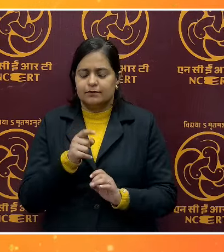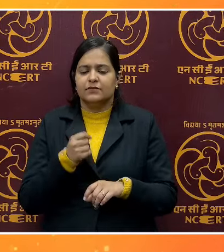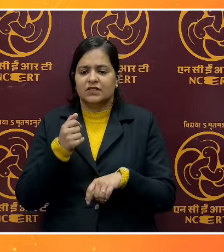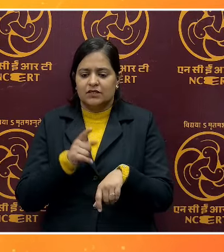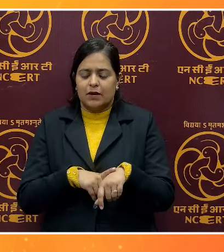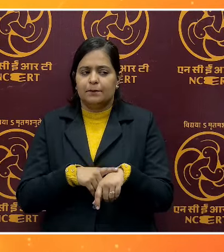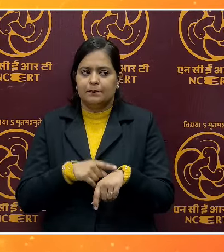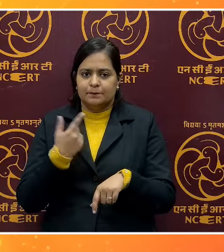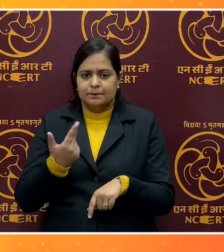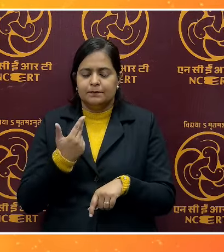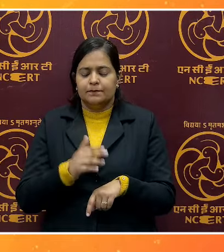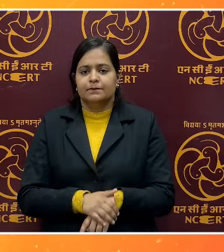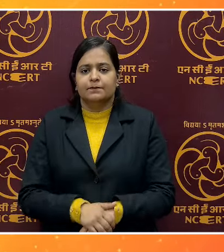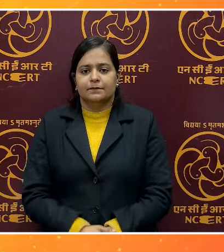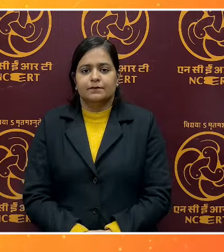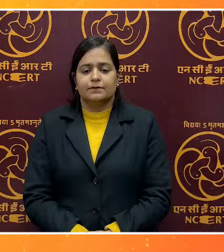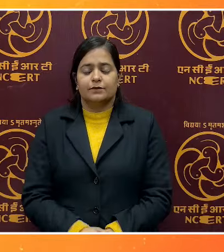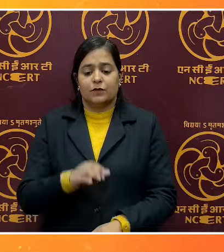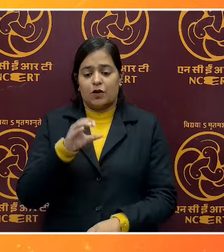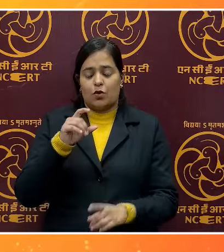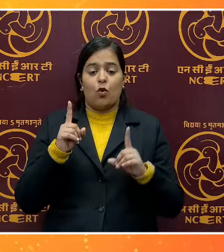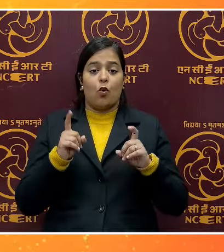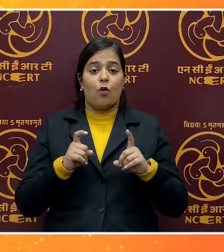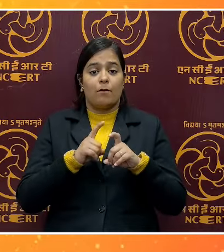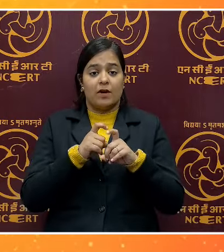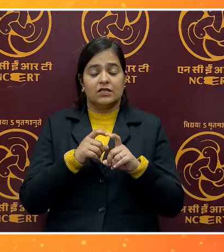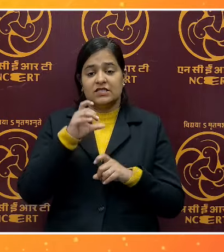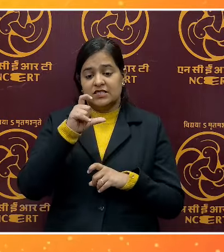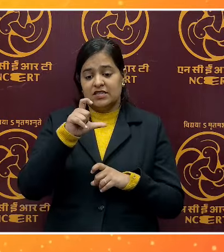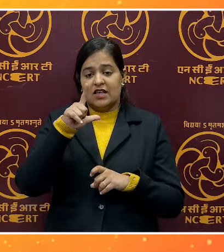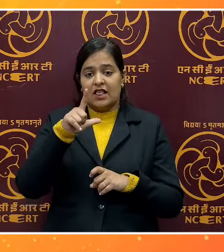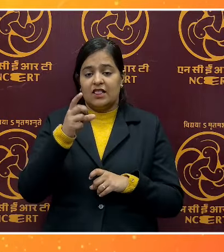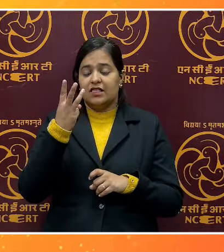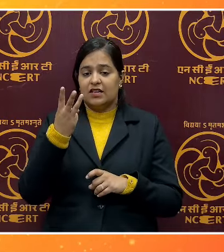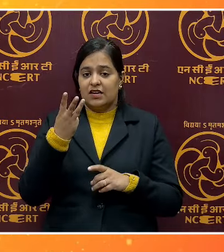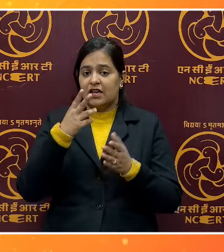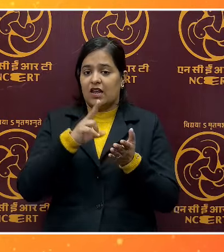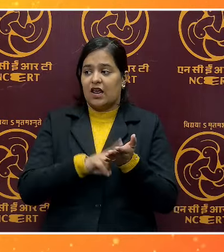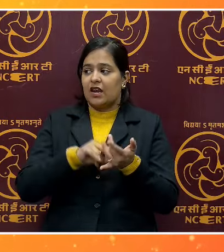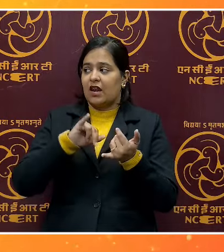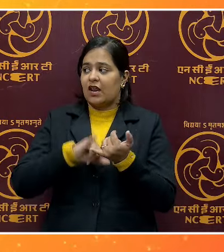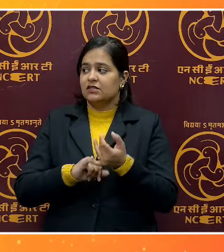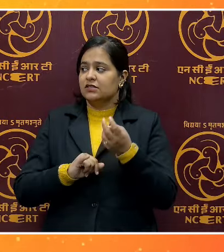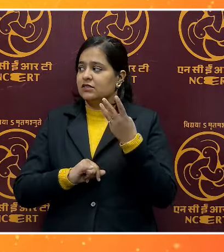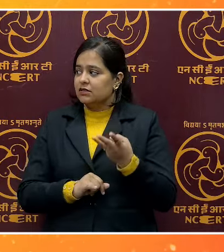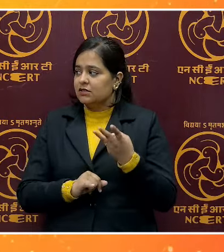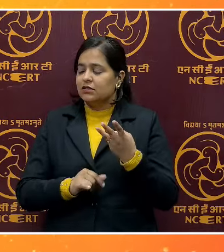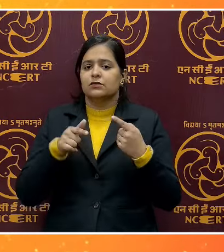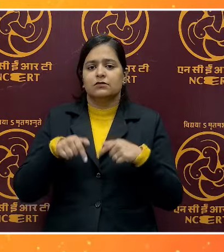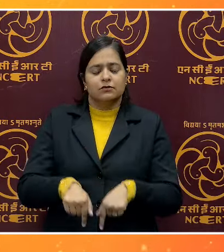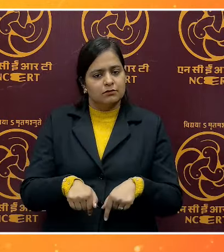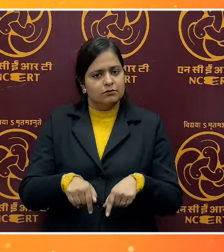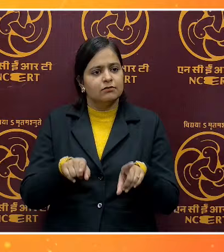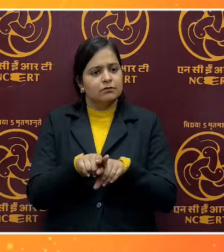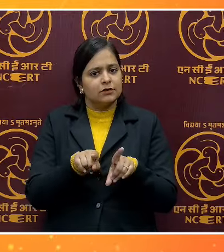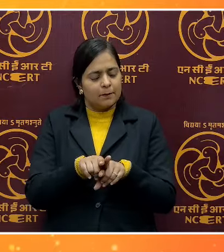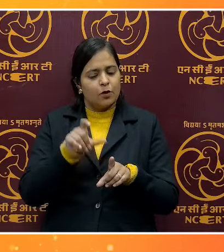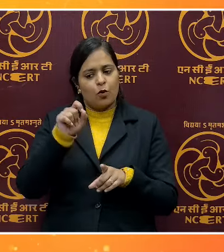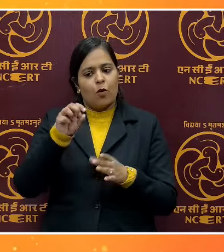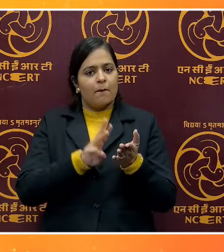examination also. So complex like that CuCl3 6NH3, that to be written in complex form